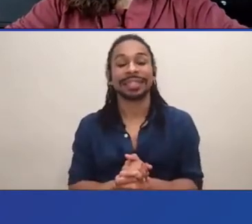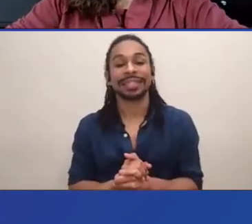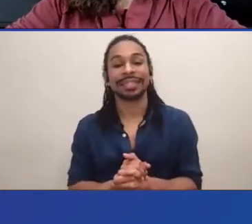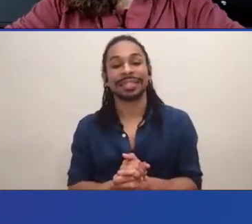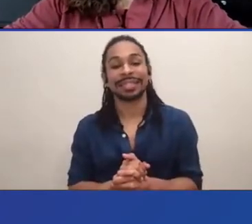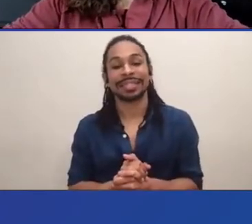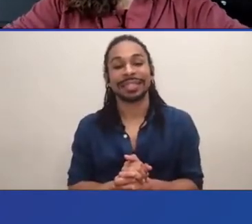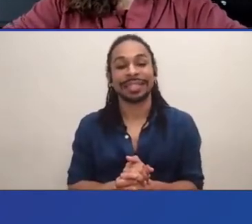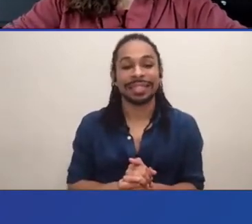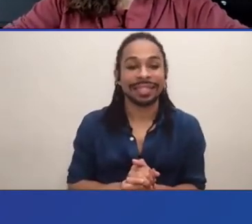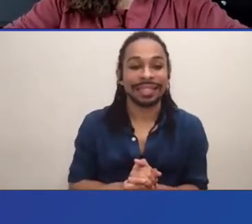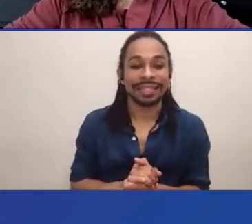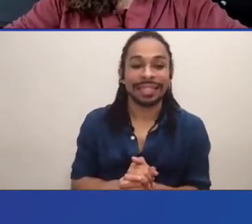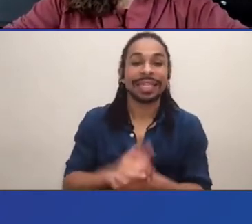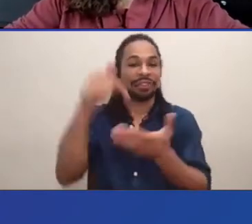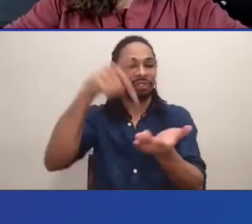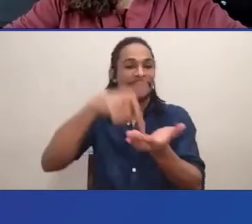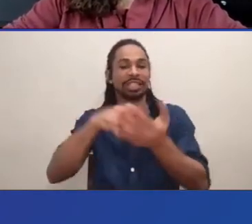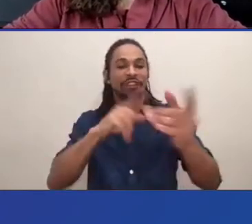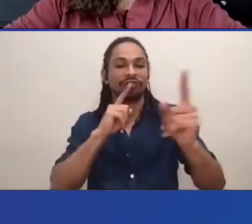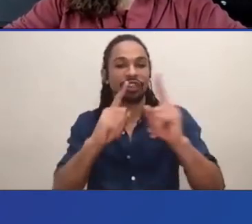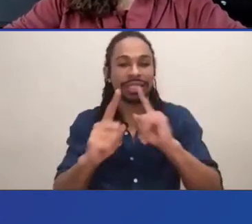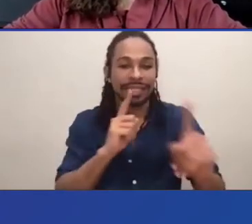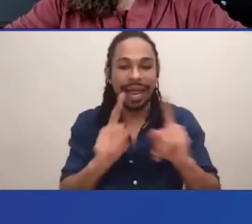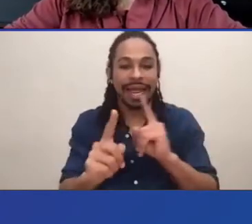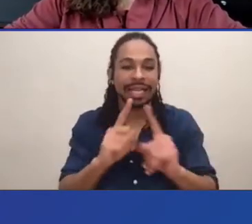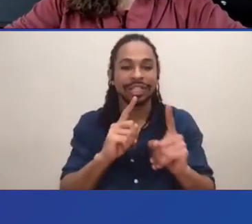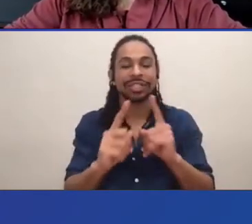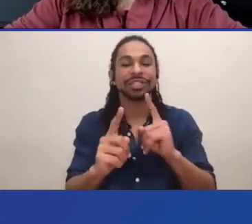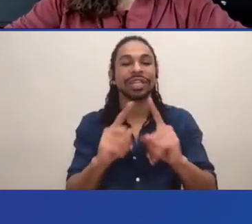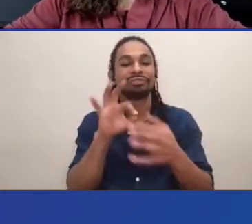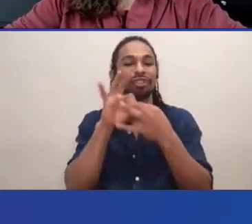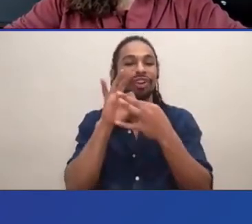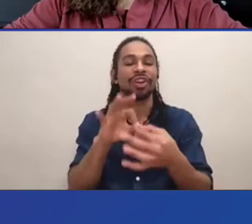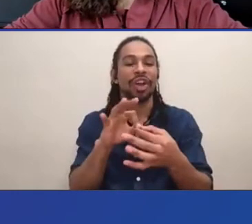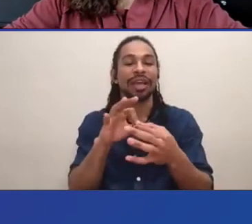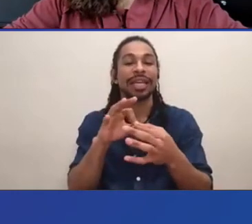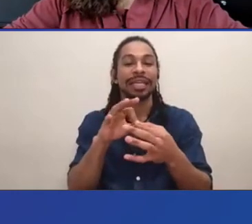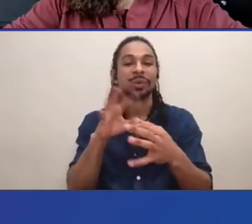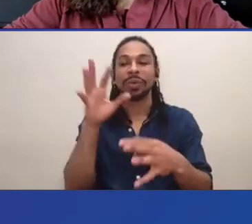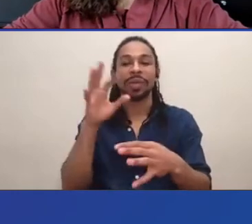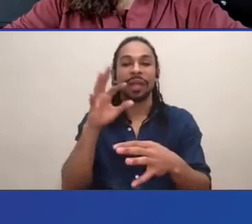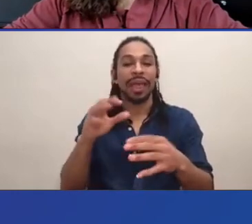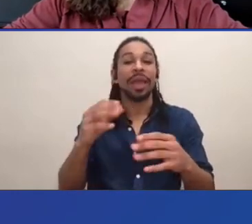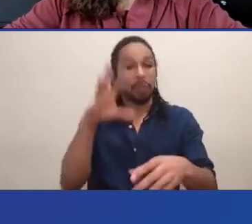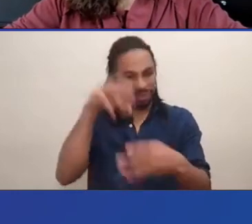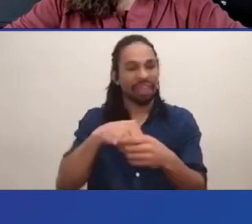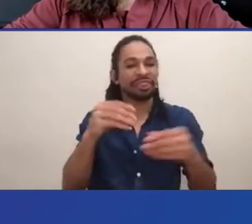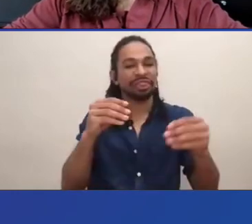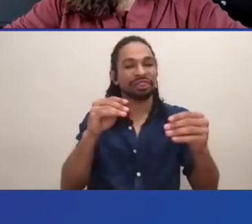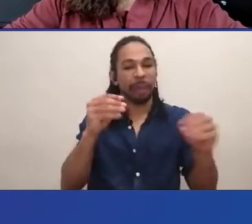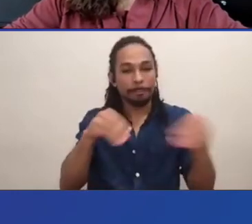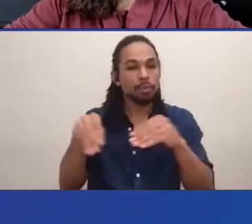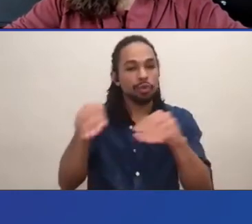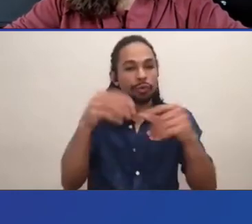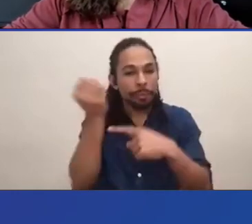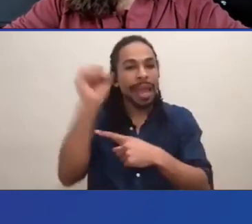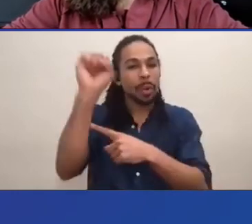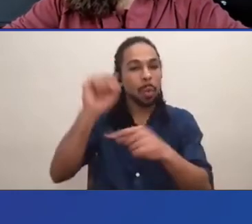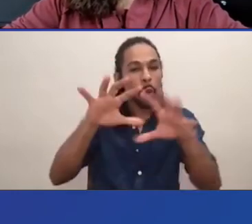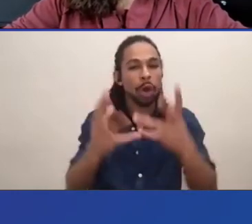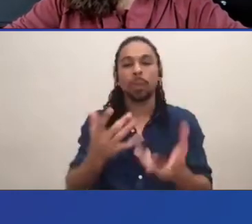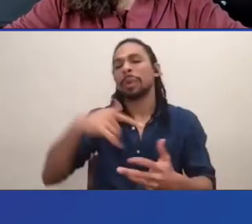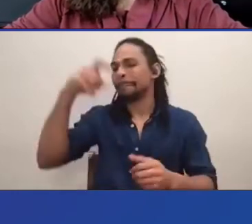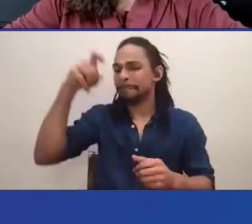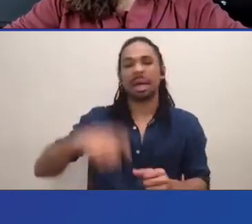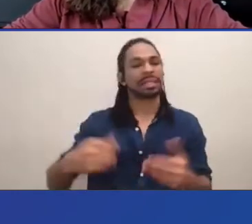This is a conversation and movement in the movement world that we absolutely need to have, right? When we